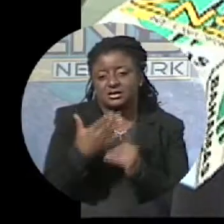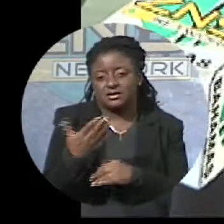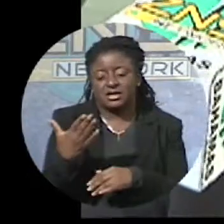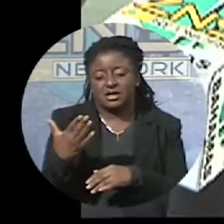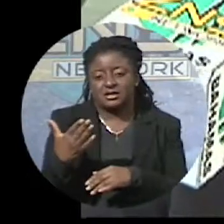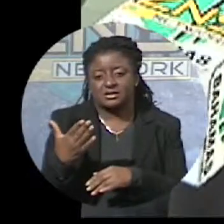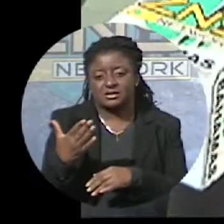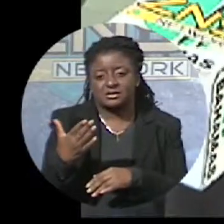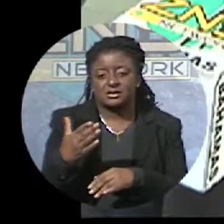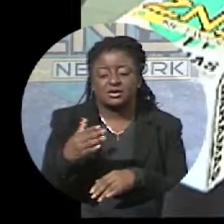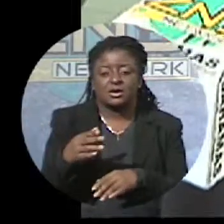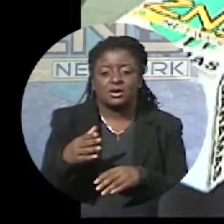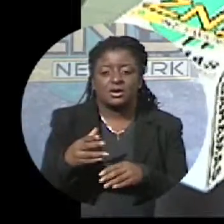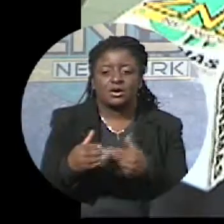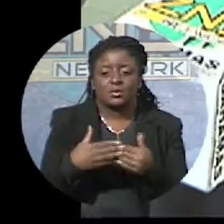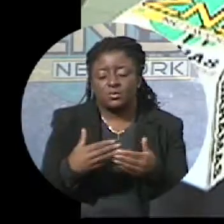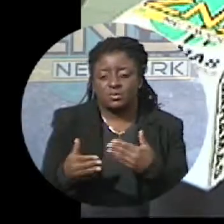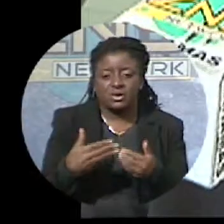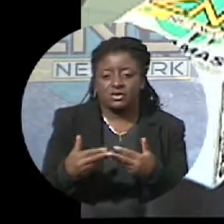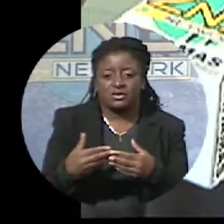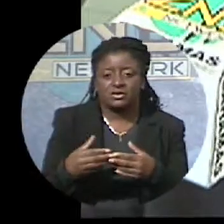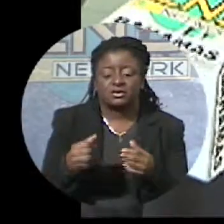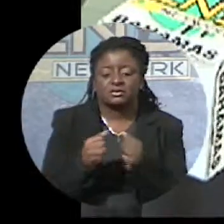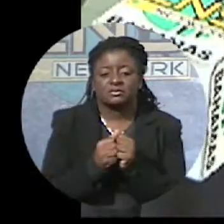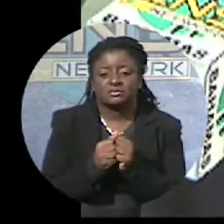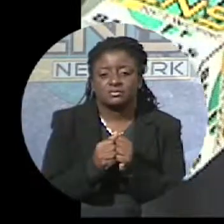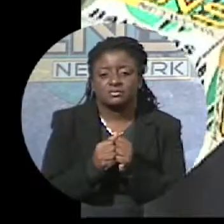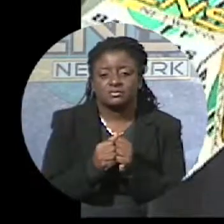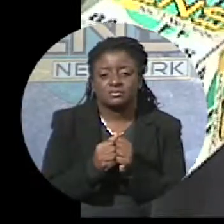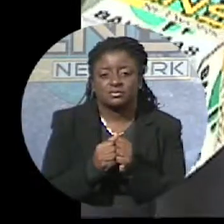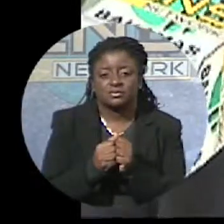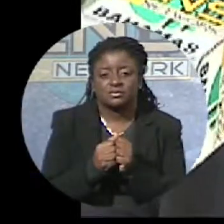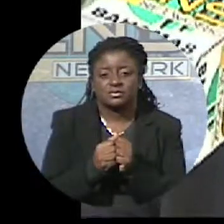handheld devices, whether or not they have actually